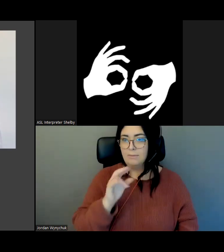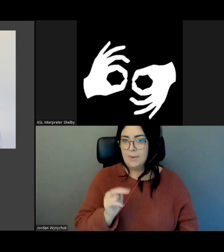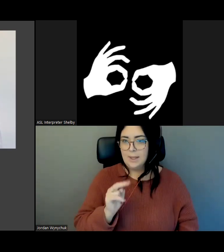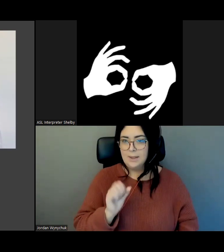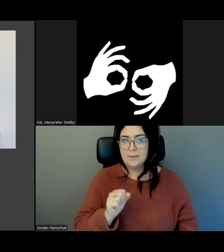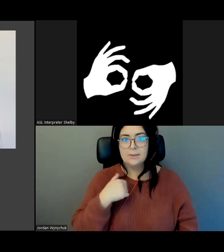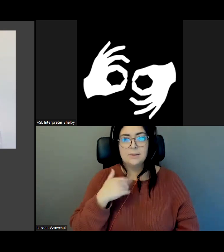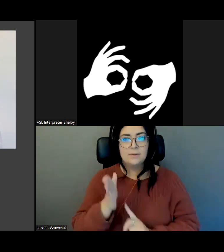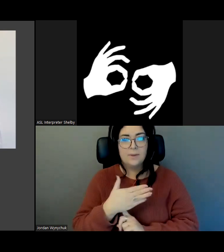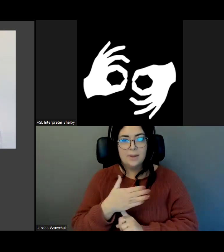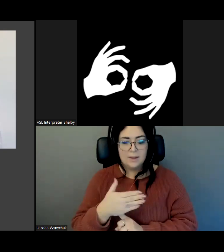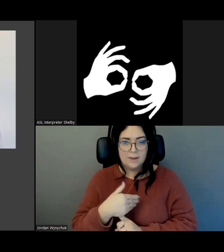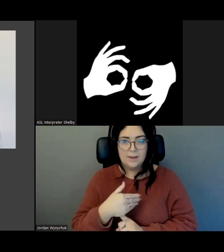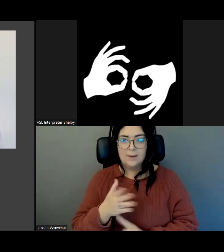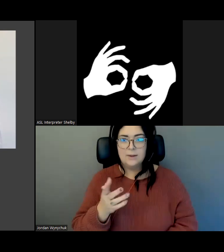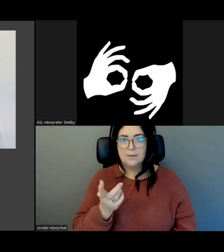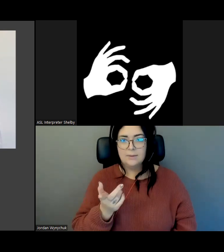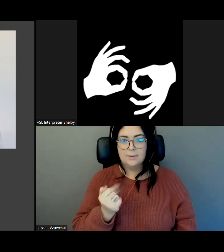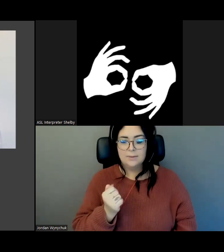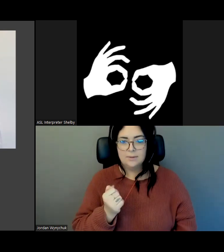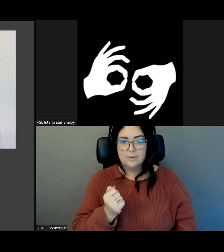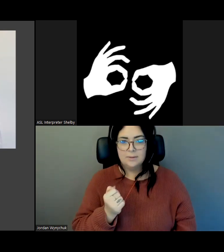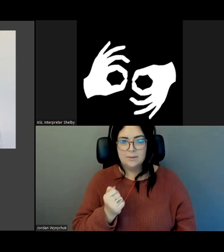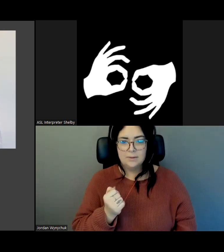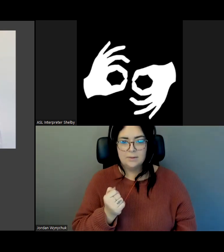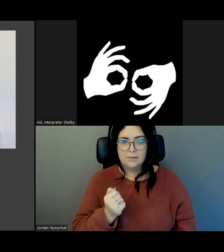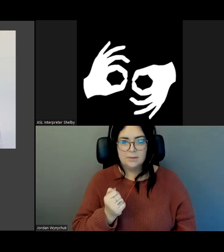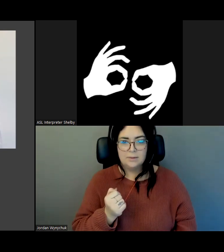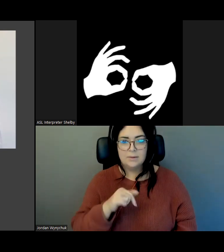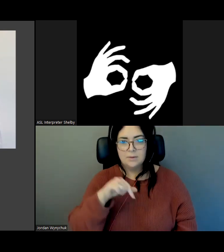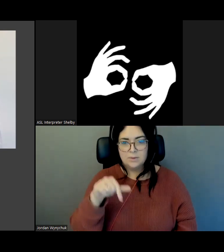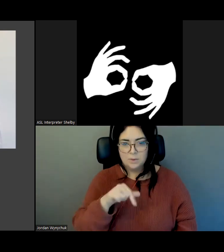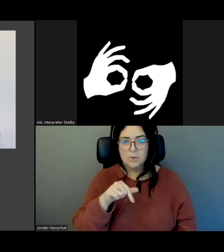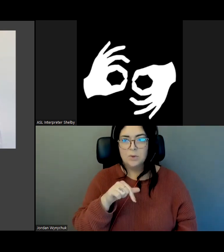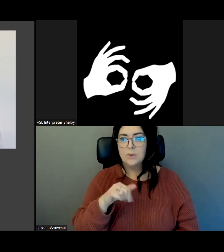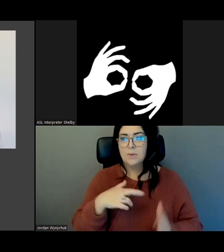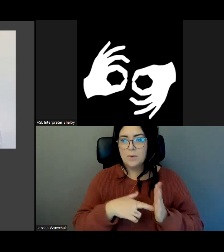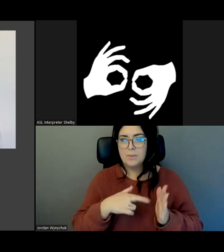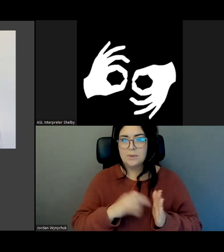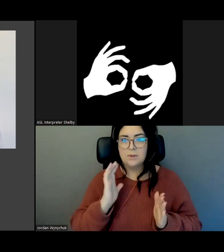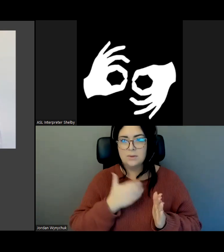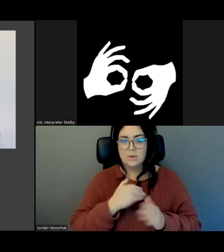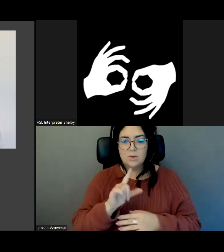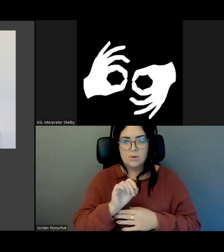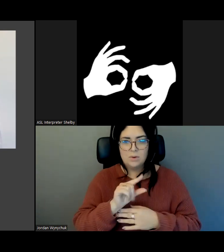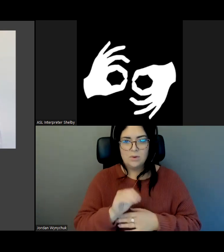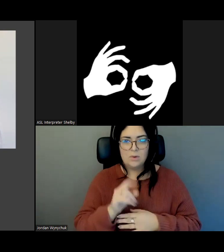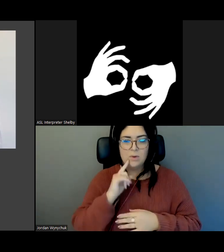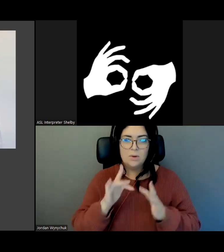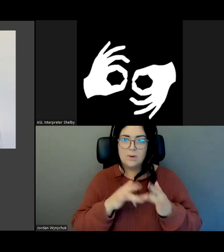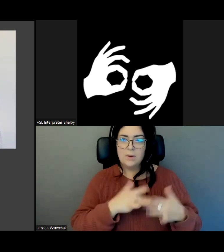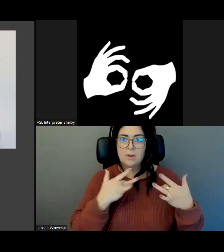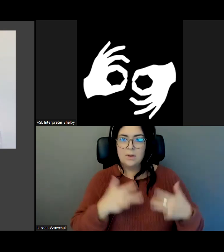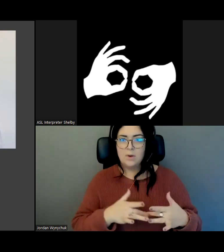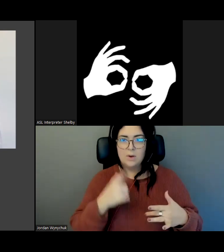our flags. So the Q obviously represents our logo. The heart represents the pride